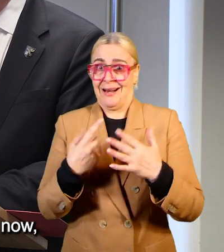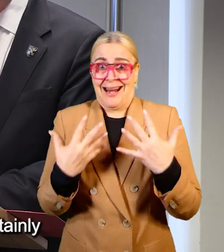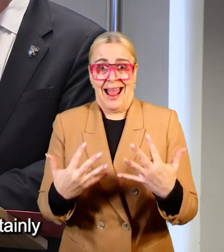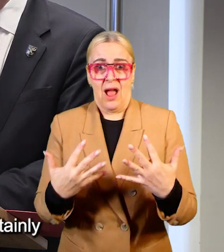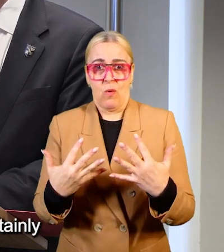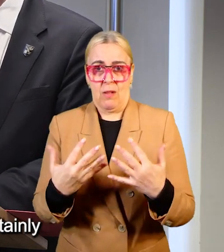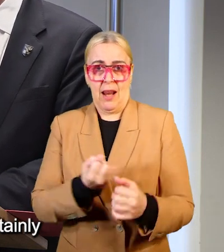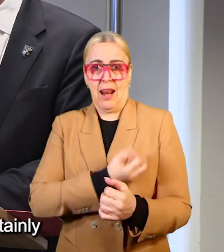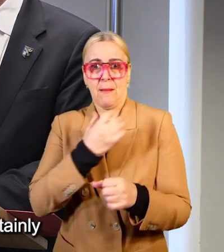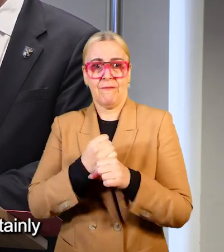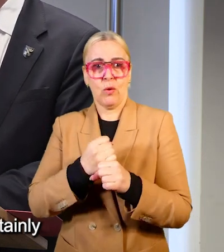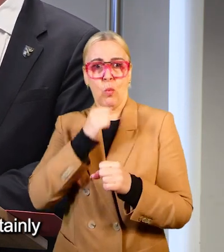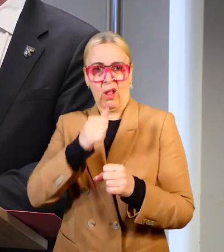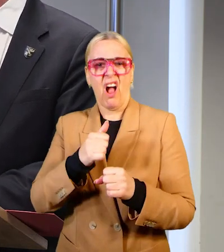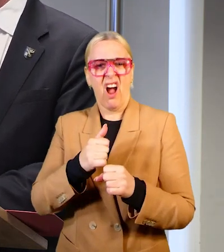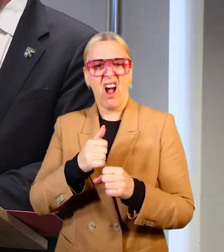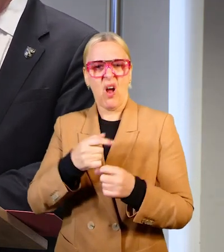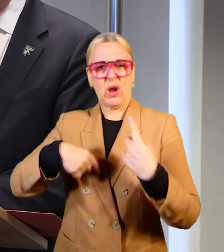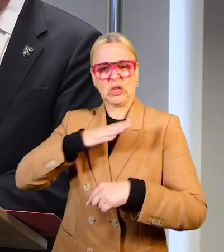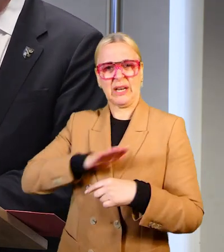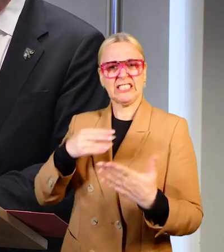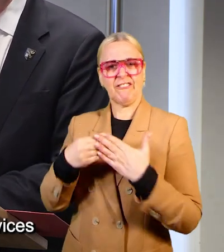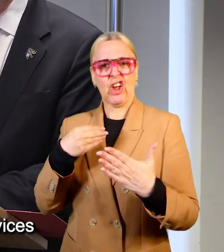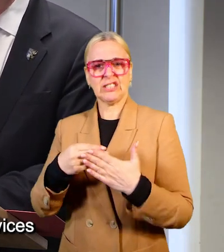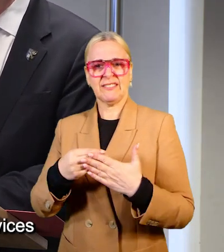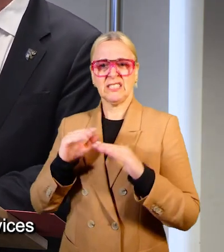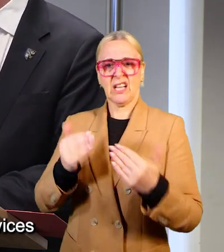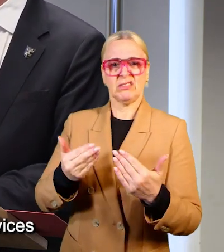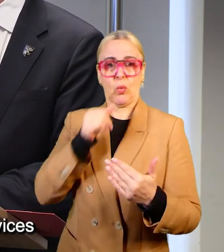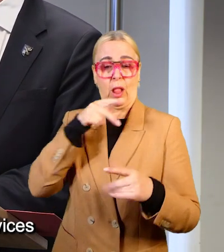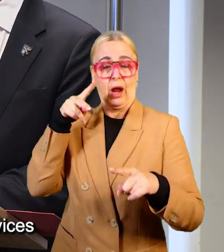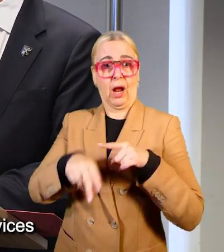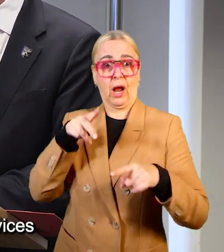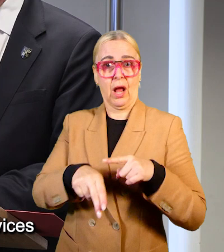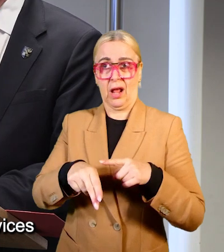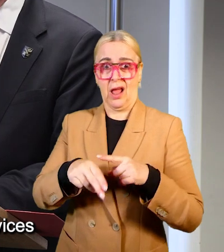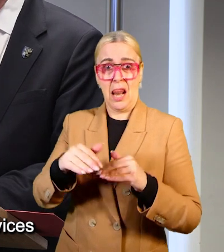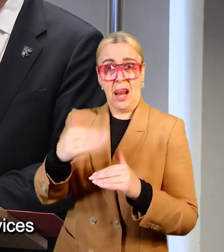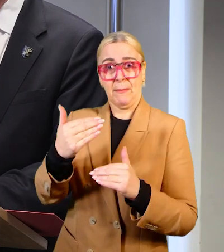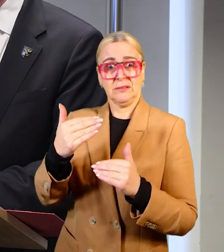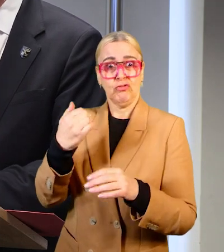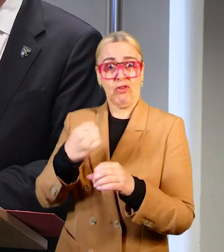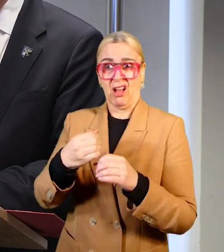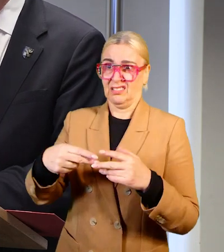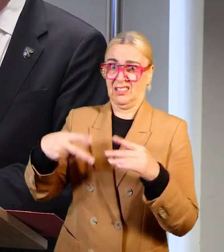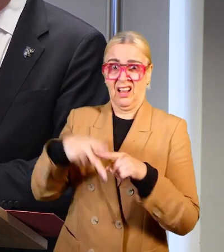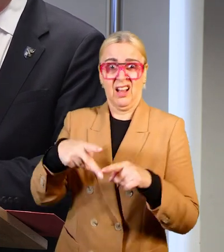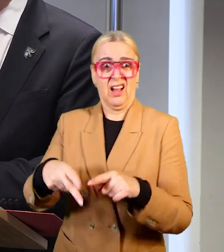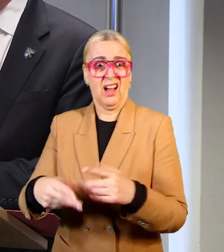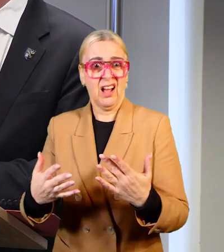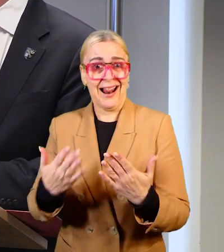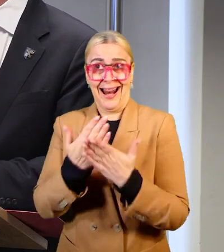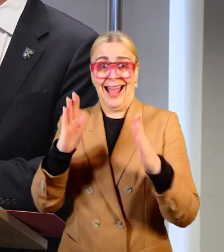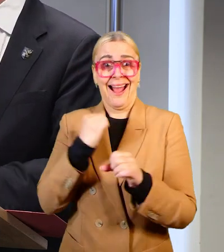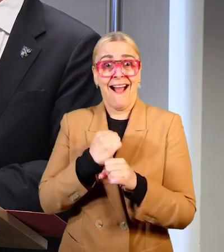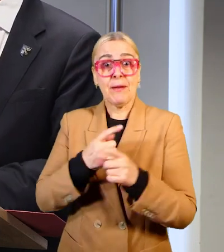now, the Labour government will almost certainly turn round and argue that we don't need the funding for services and will cut the limited grants